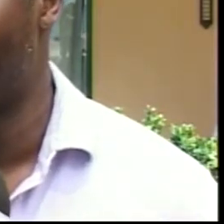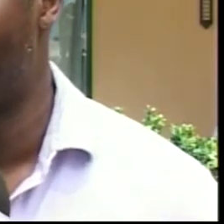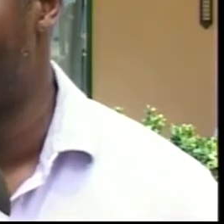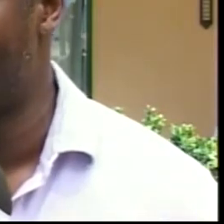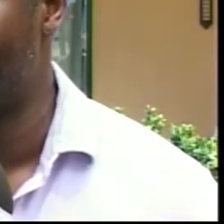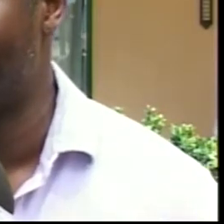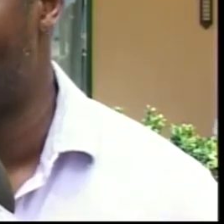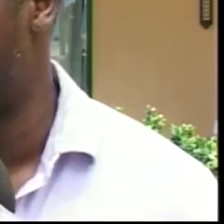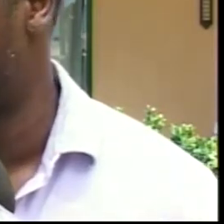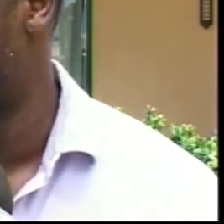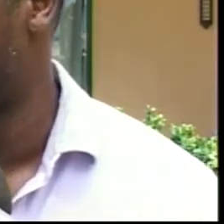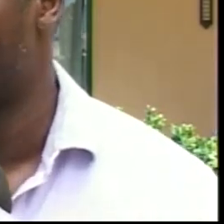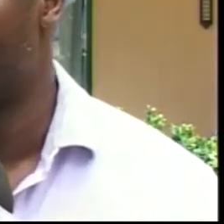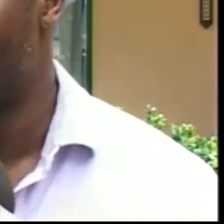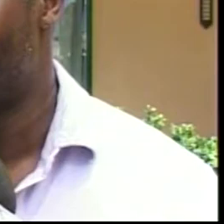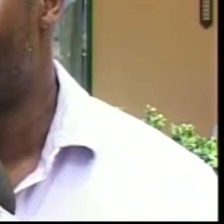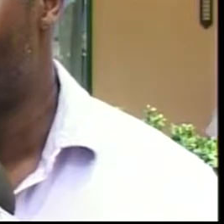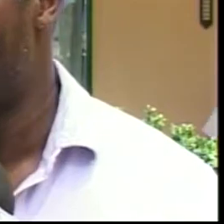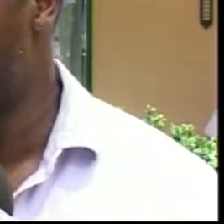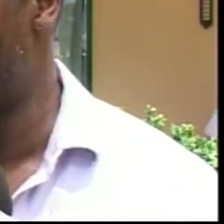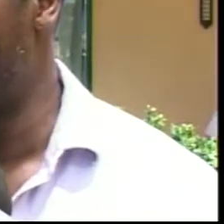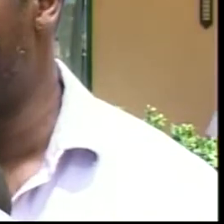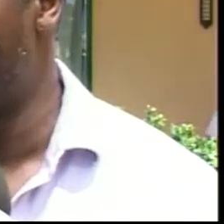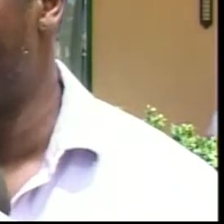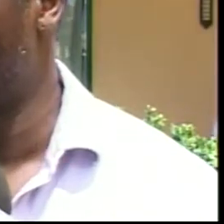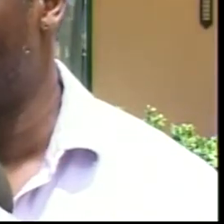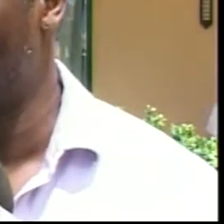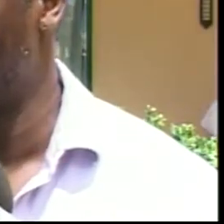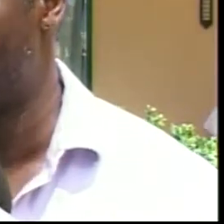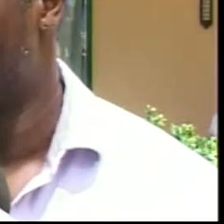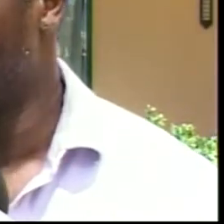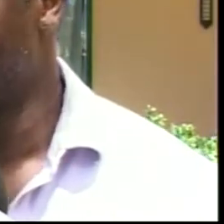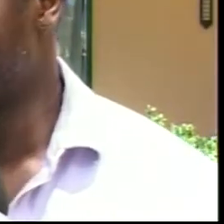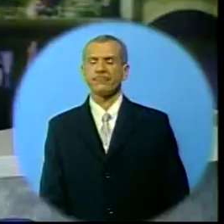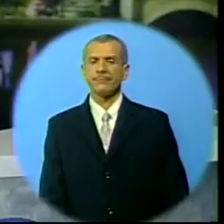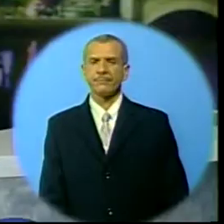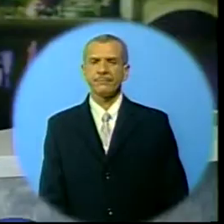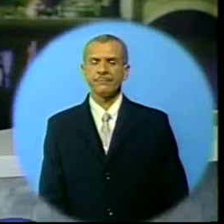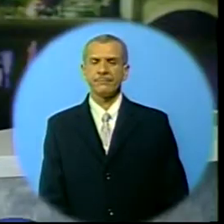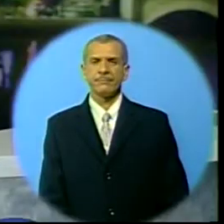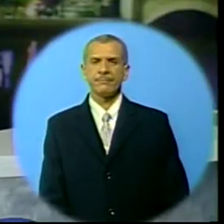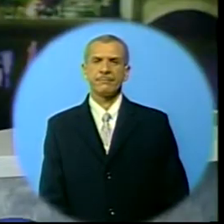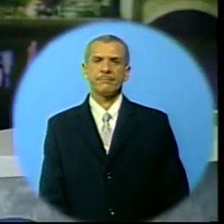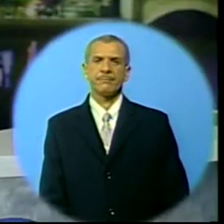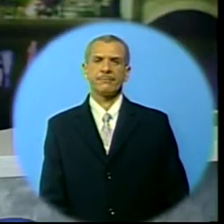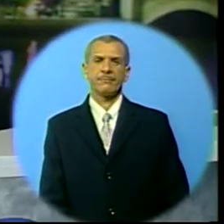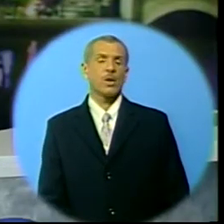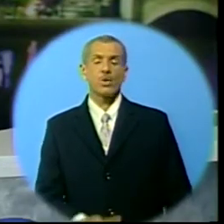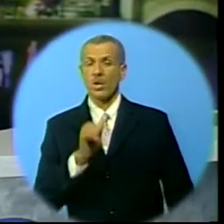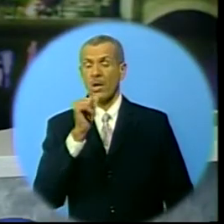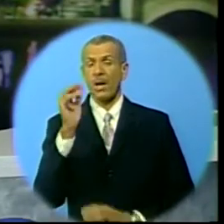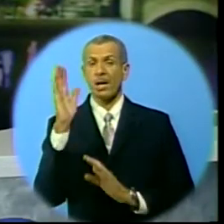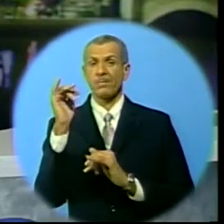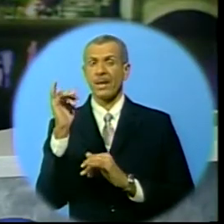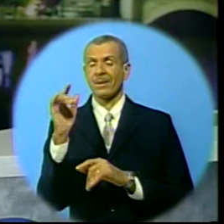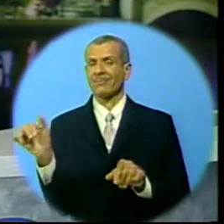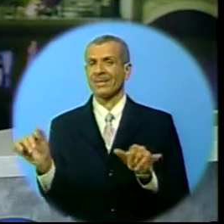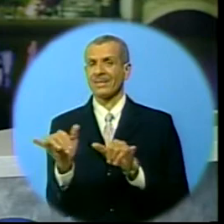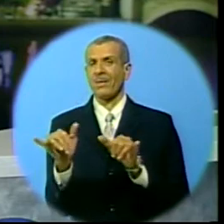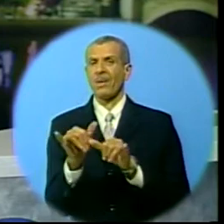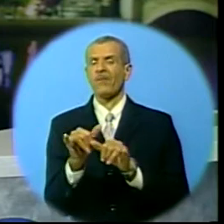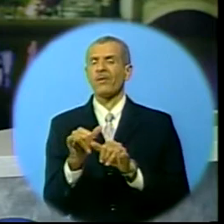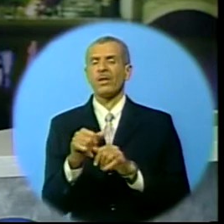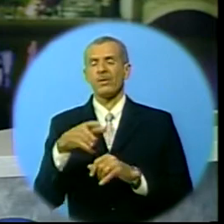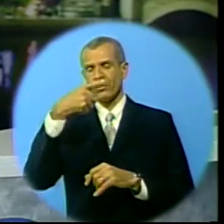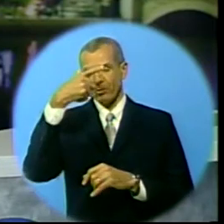making the cases and exporting, there's a big market for pans throughout the world. Don't expect a repeat of the severe dry